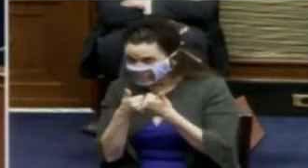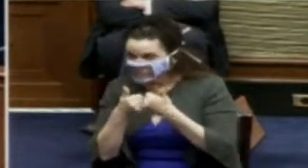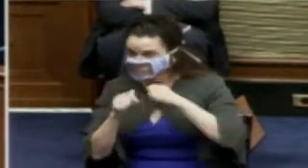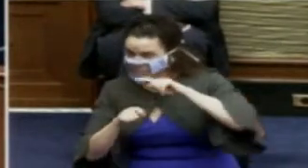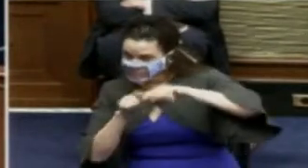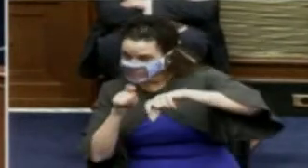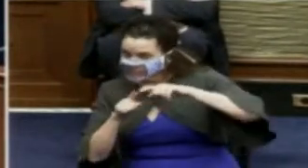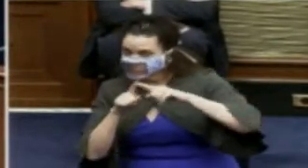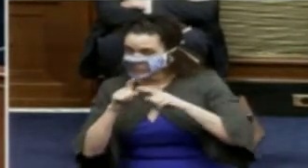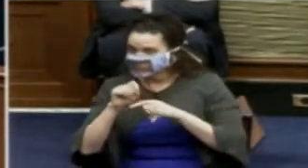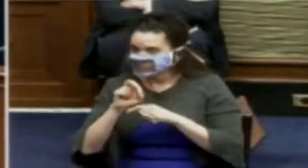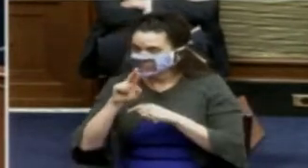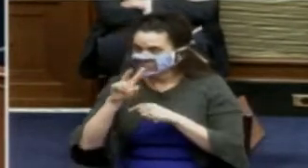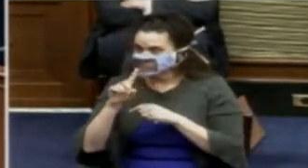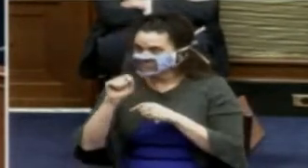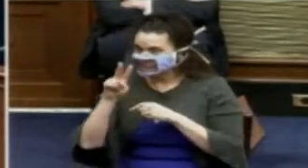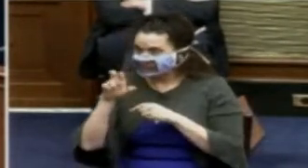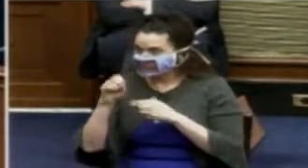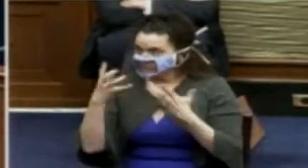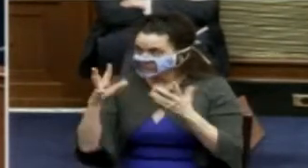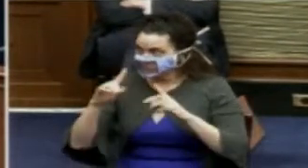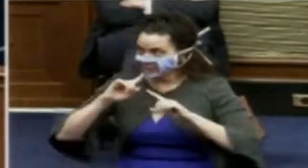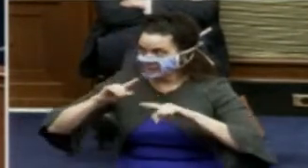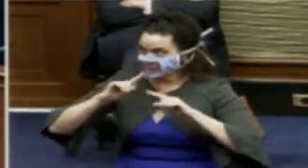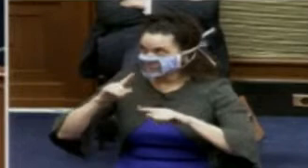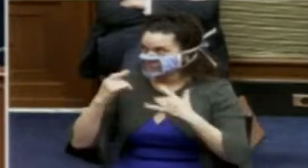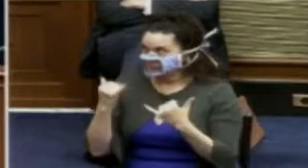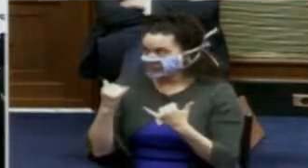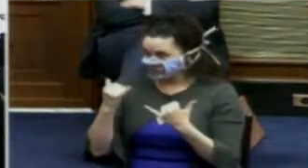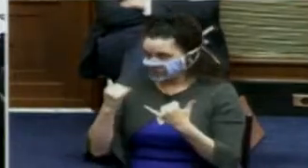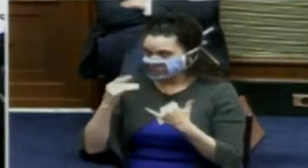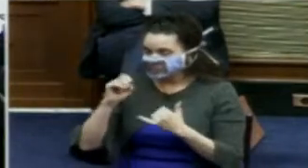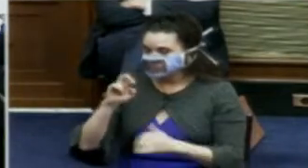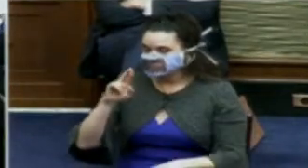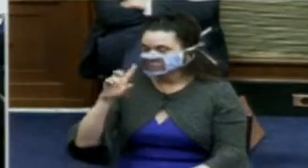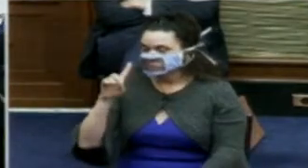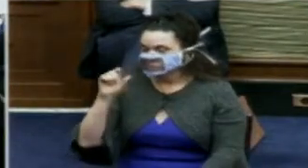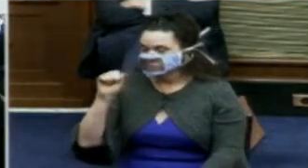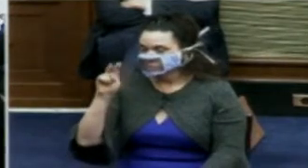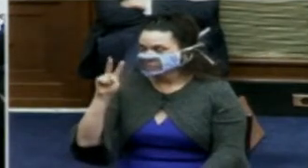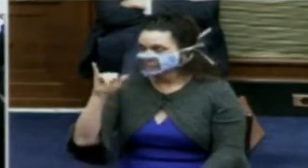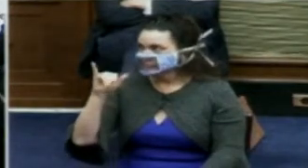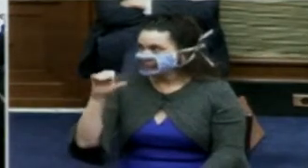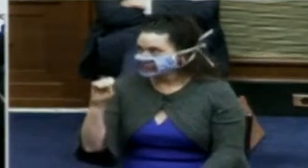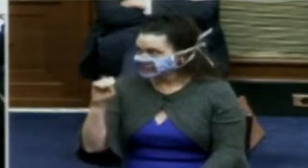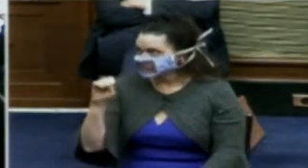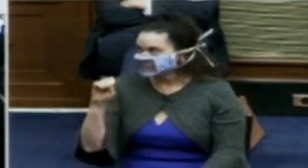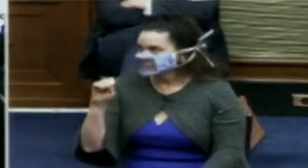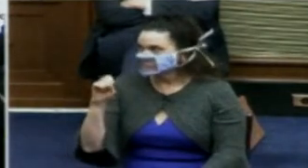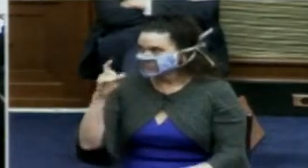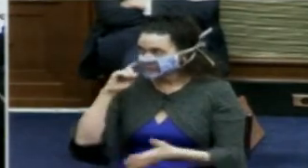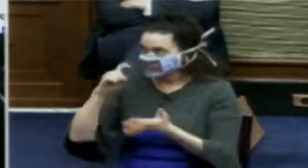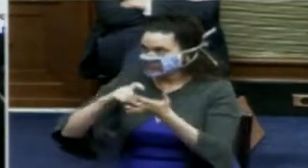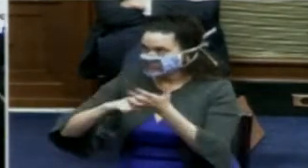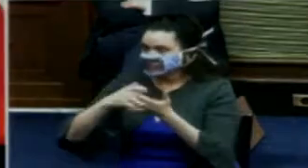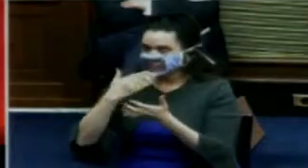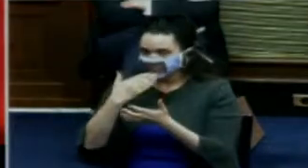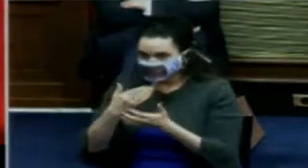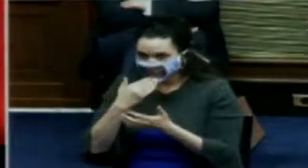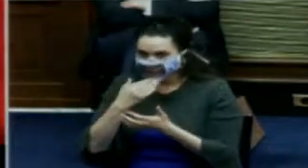from Illinois, Mr. Davis, is now recognized. Mr. Davis. Thank you, Madam Chairman, for a